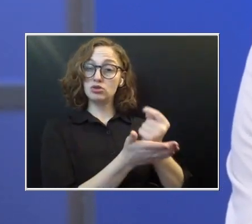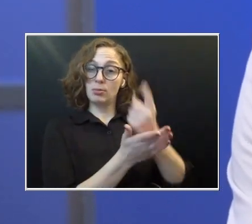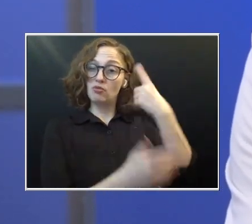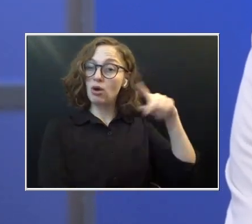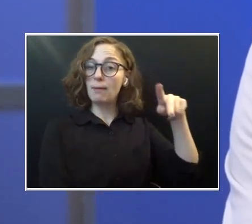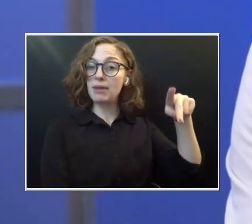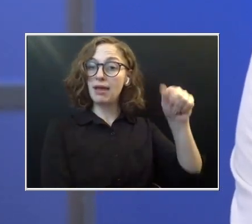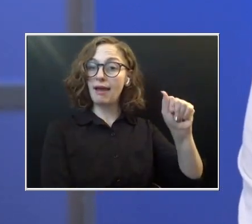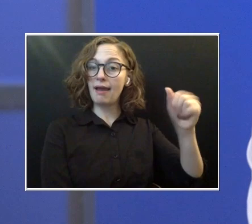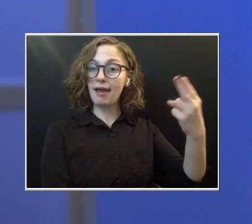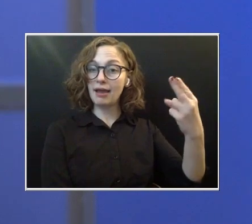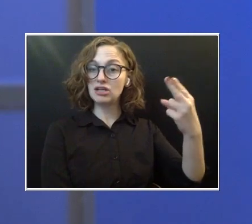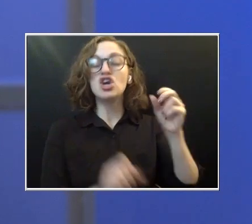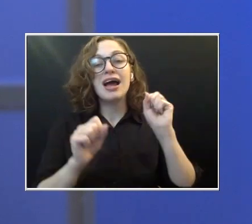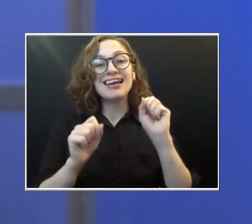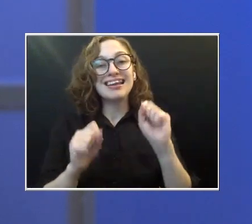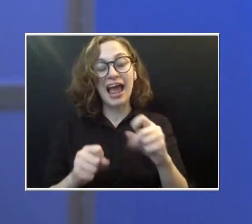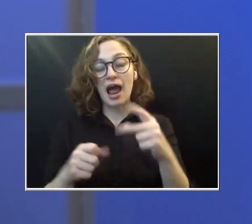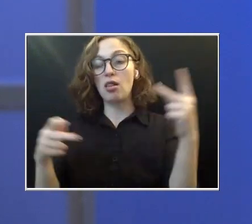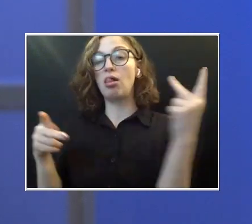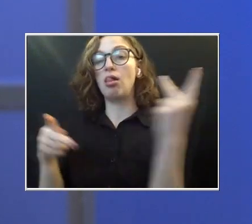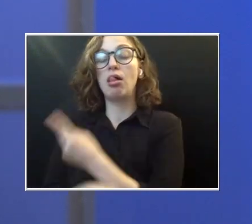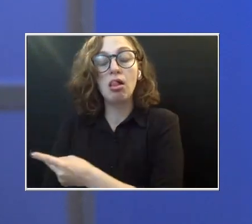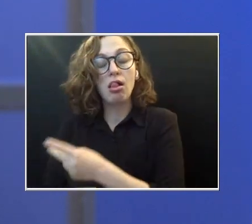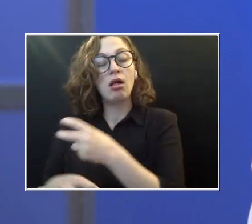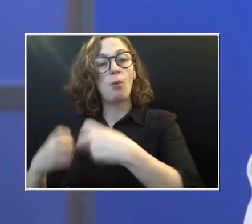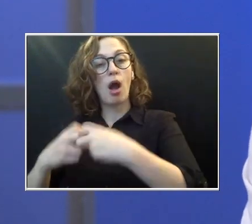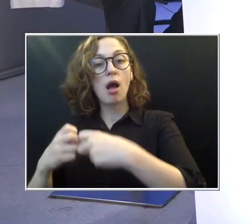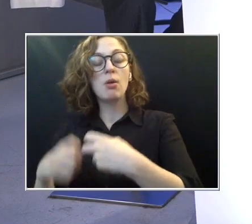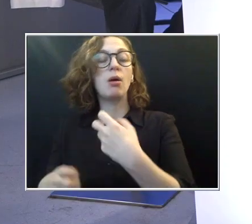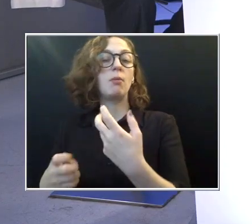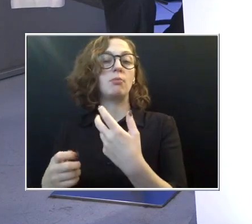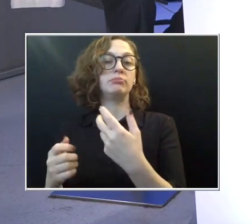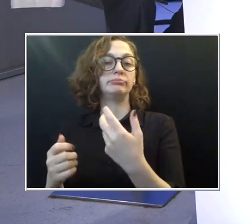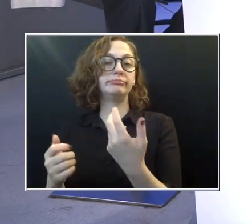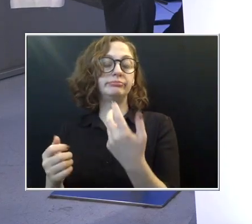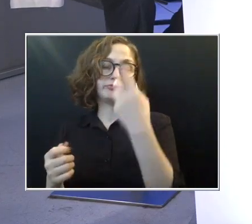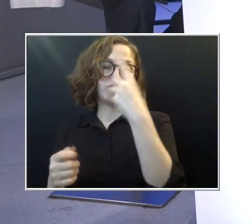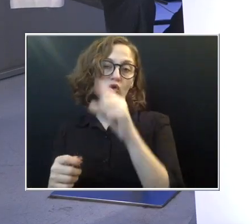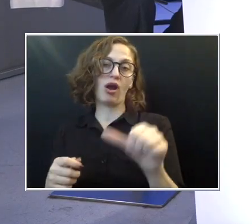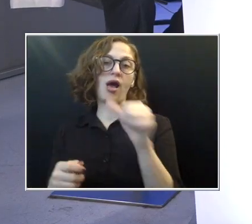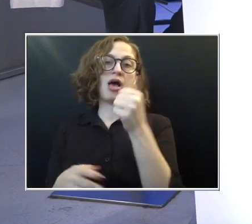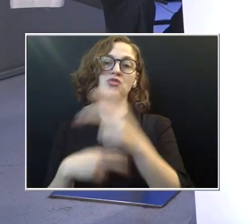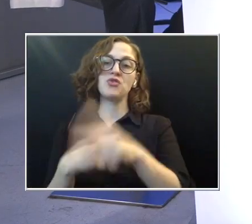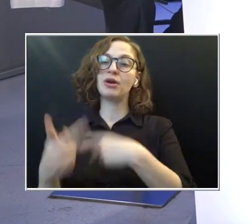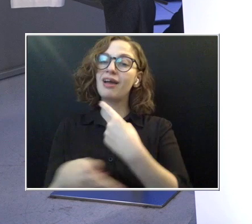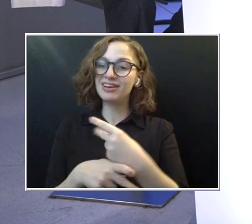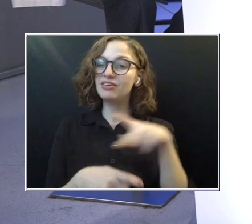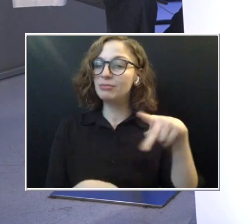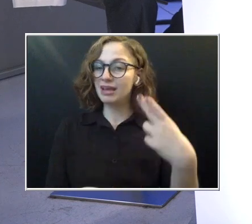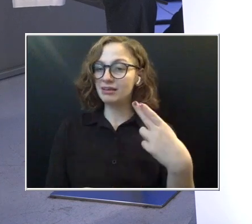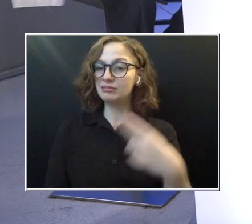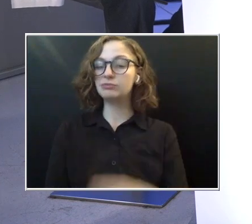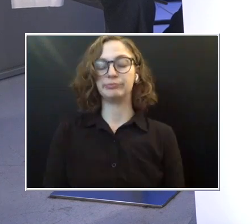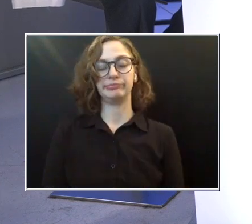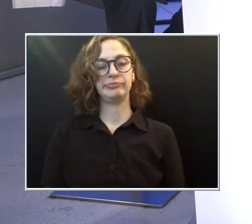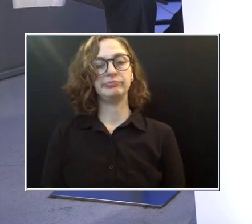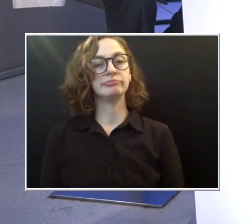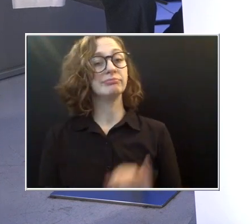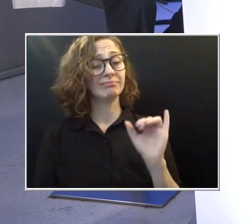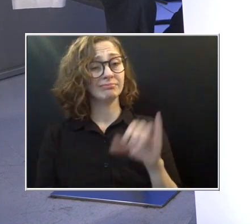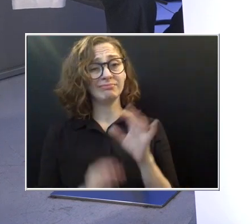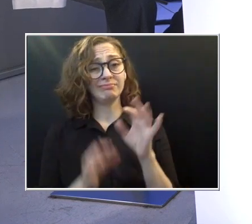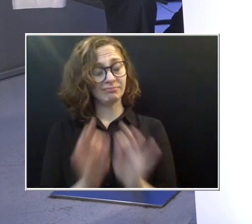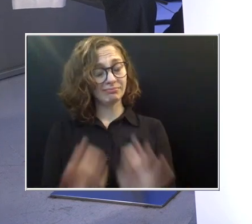or worsening if it's applied in the wrong patient in the wrong setting. Yeah, this is really important information because we know patients with pulmonary hypertension are at